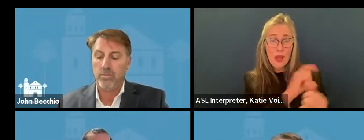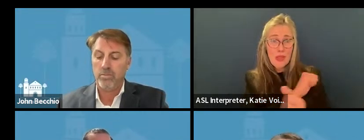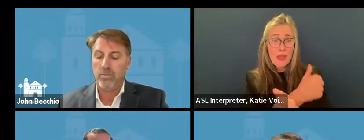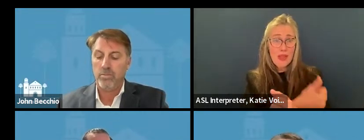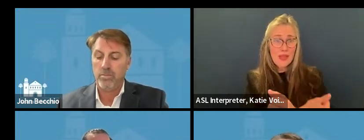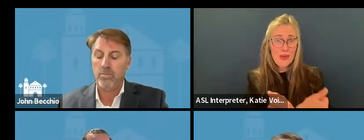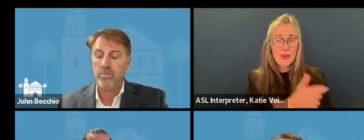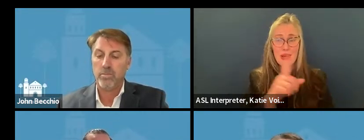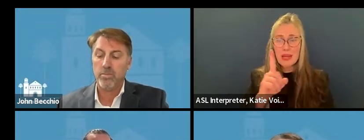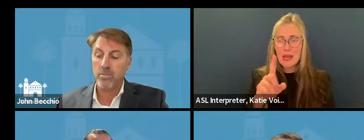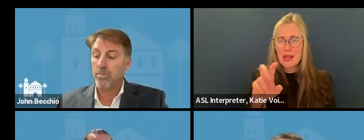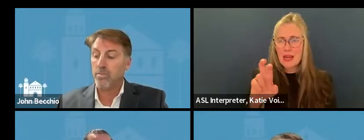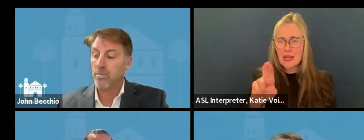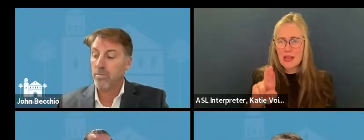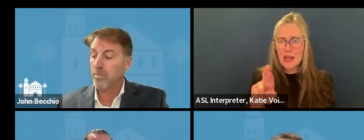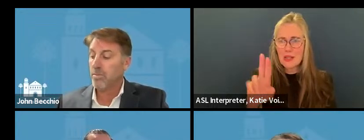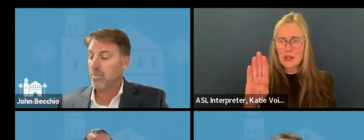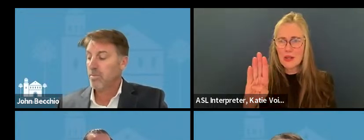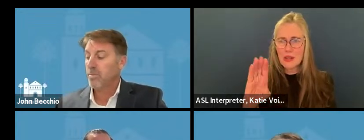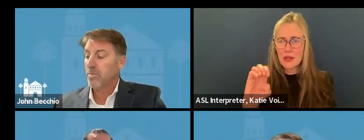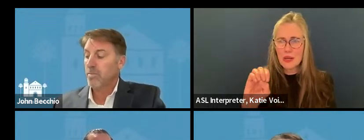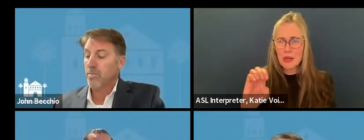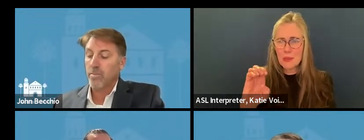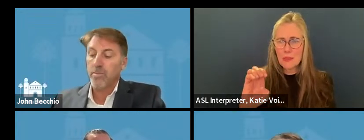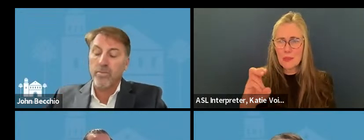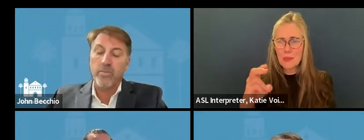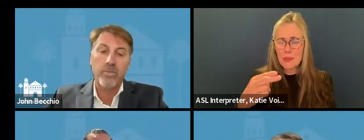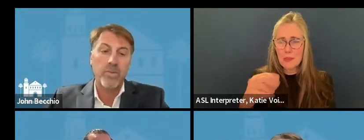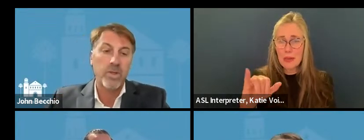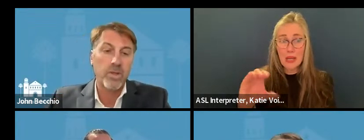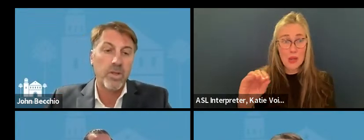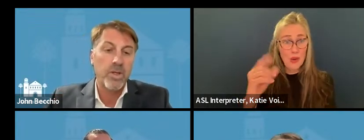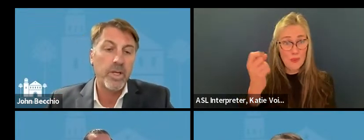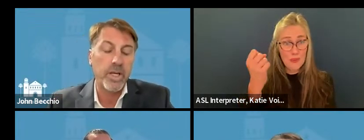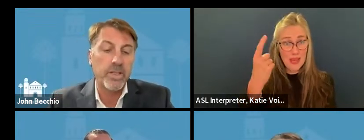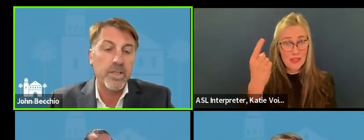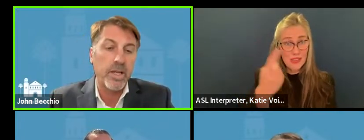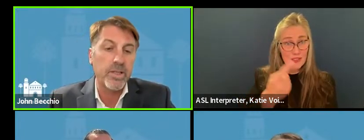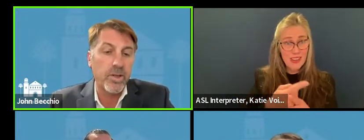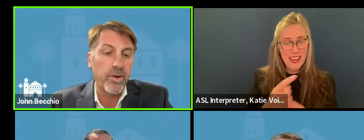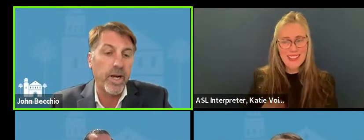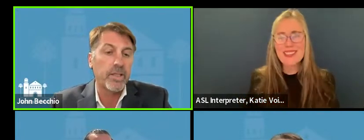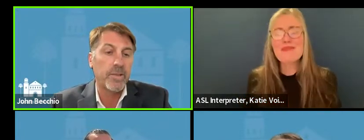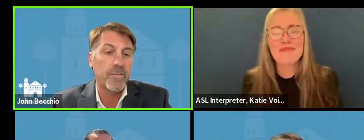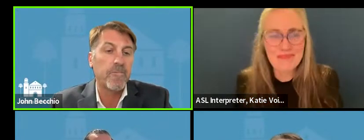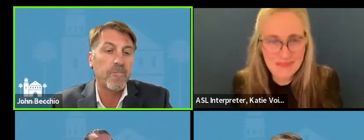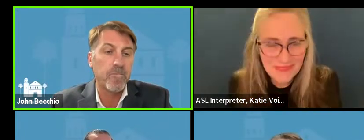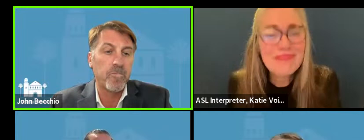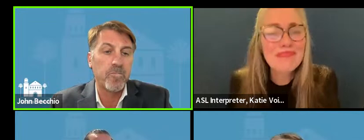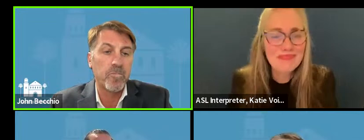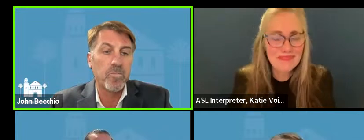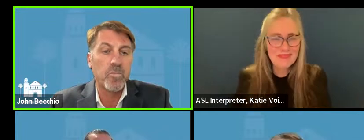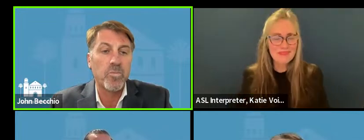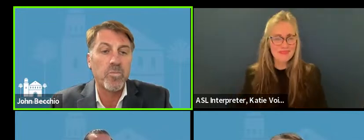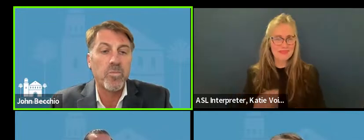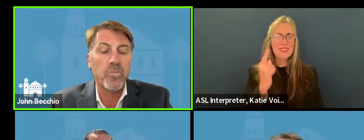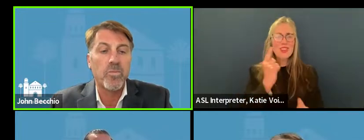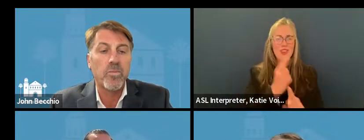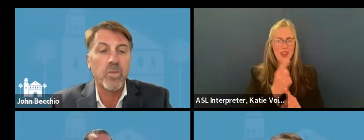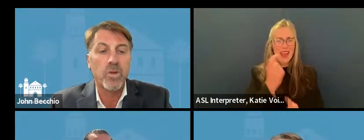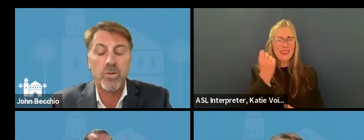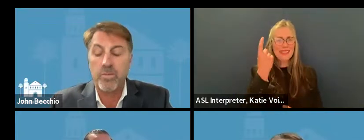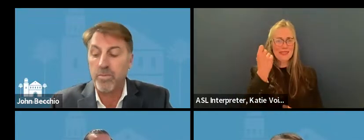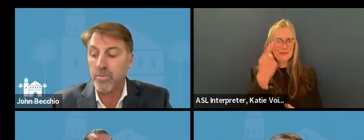Is that what this policy is? Do I understand it correctly? Yes, that is correct. Okay,